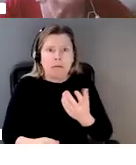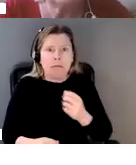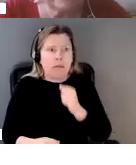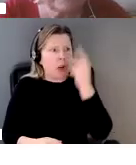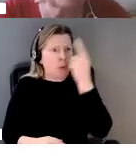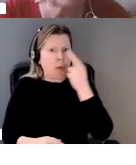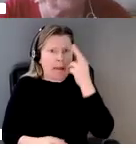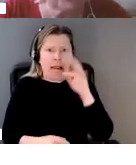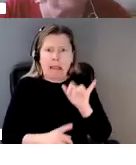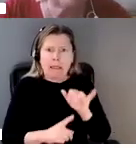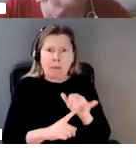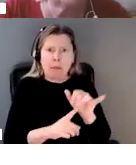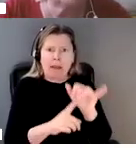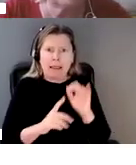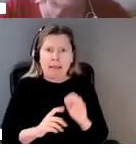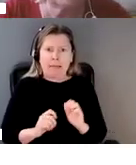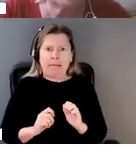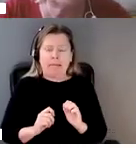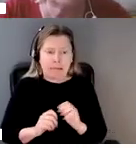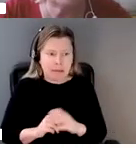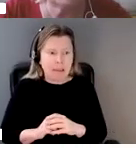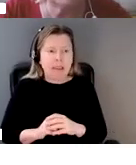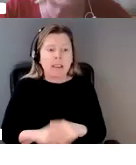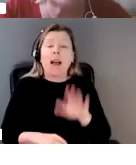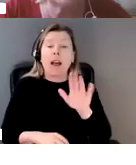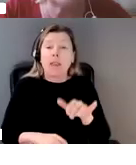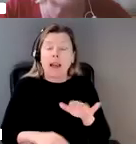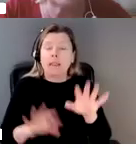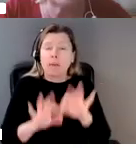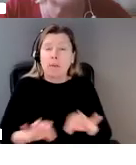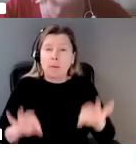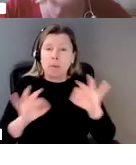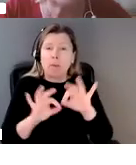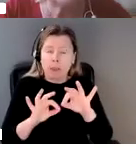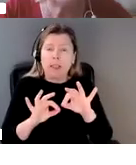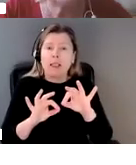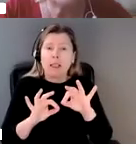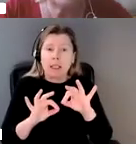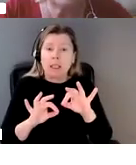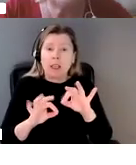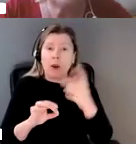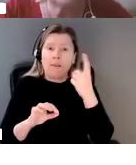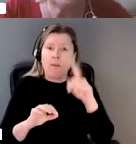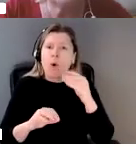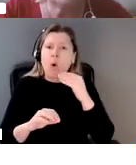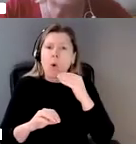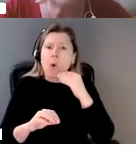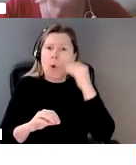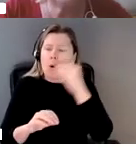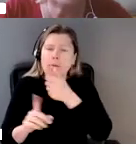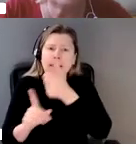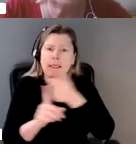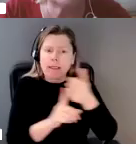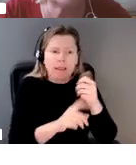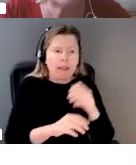Now, this is especially important with regard to residences themselves. Why do bullying behavior happen?